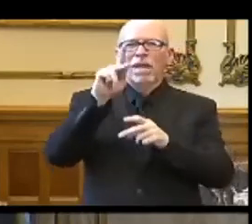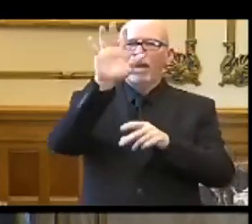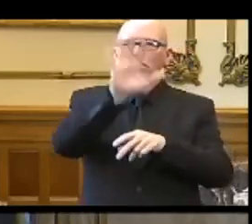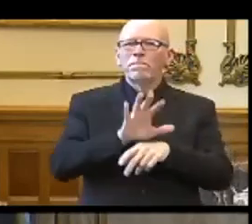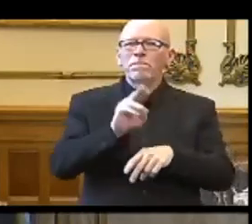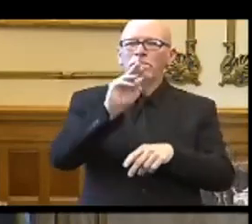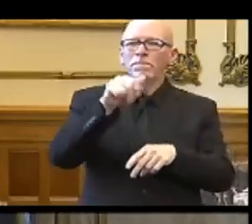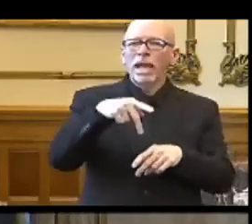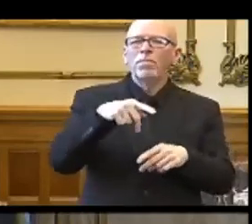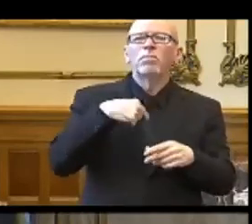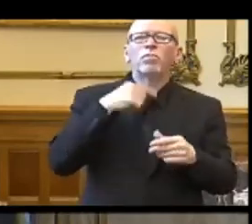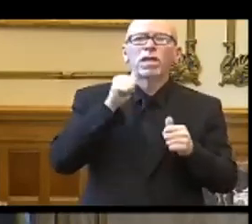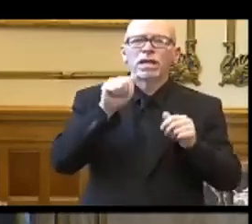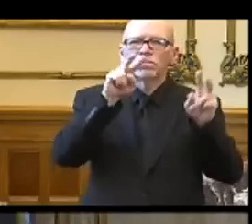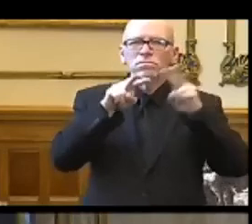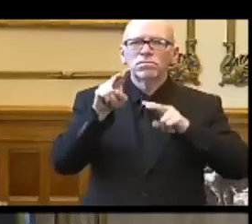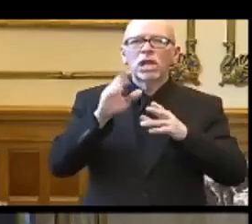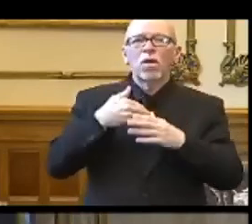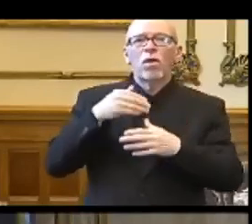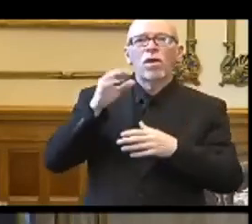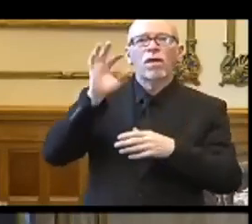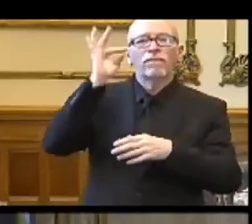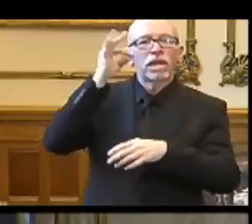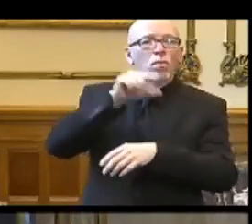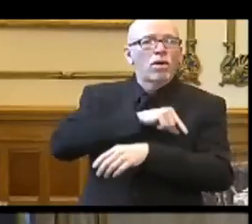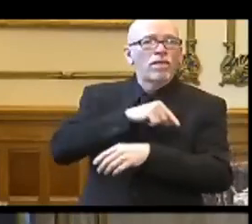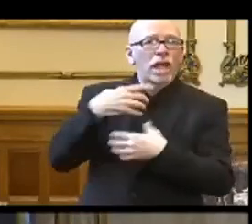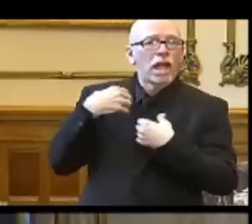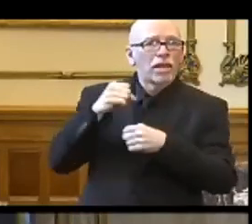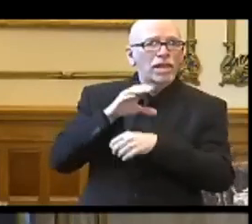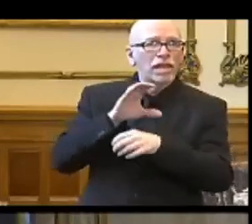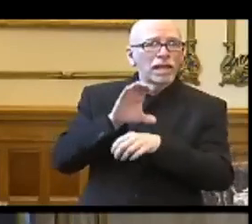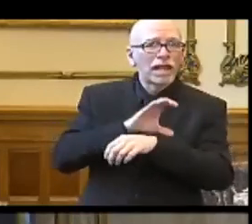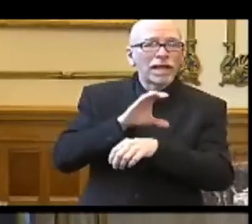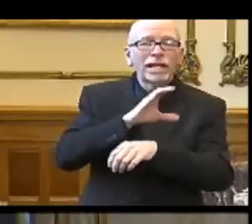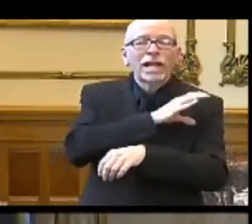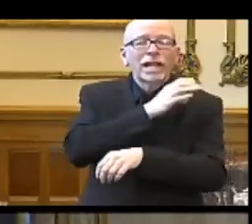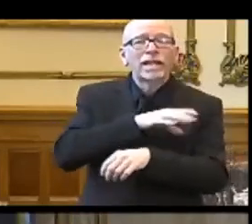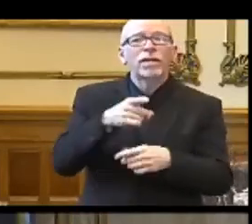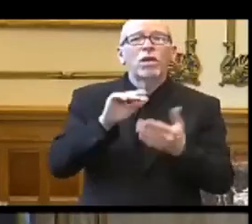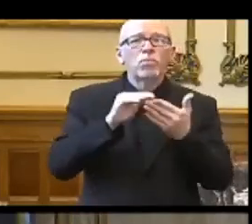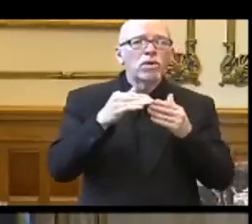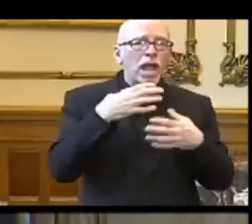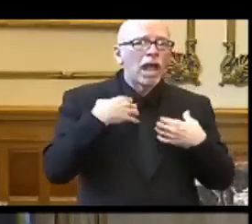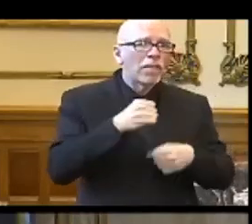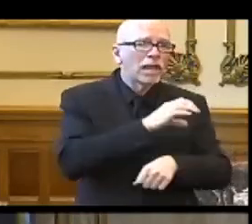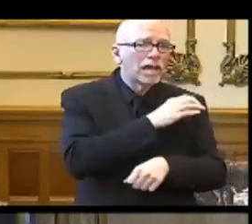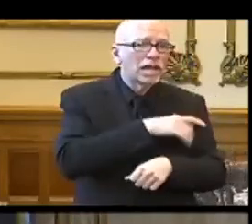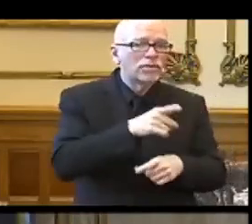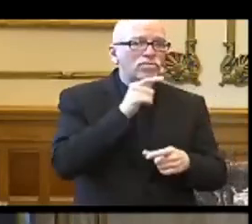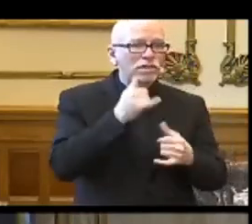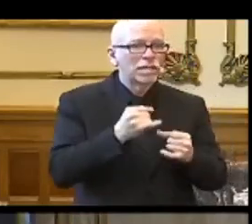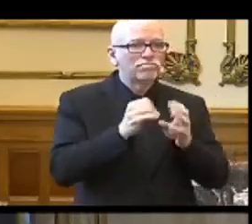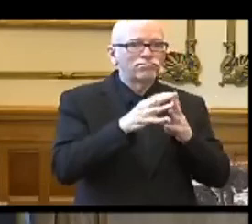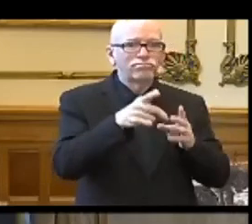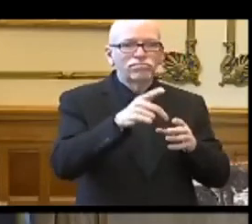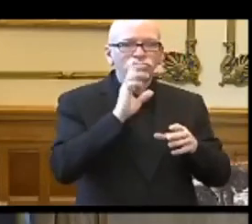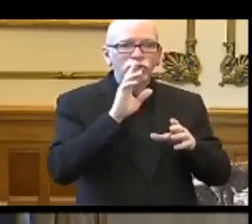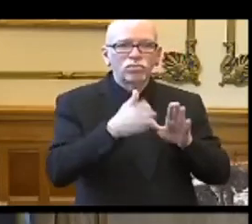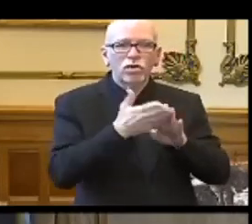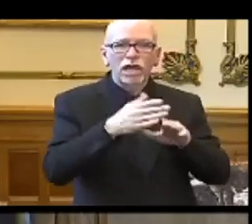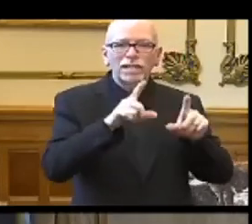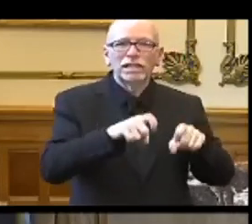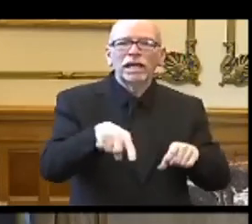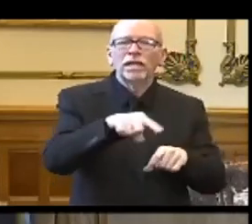out all our federally qualified health clinics and community health clinics that are engaged and just now starting up to do this testing, and